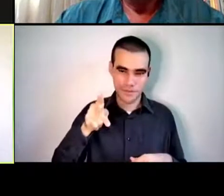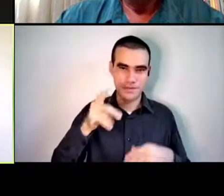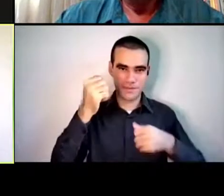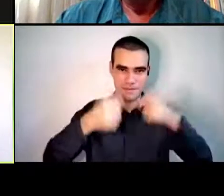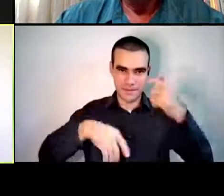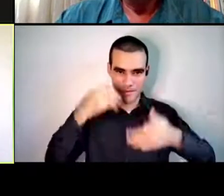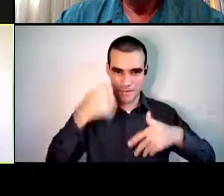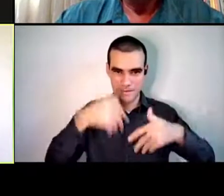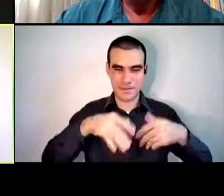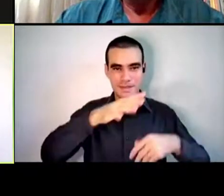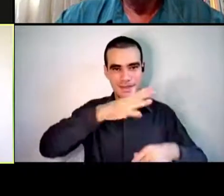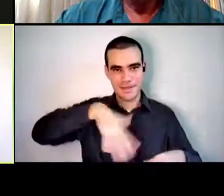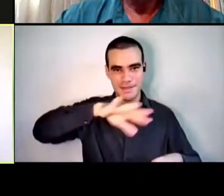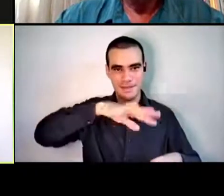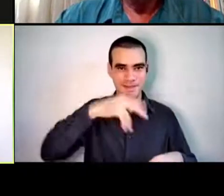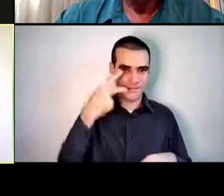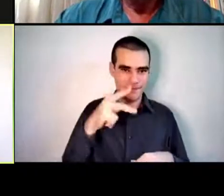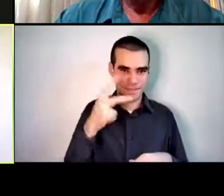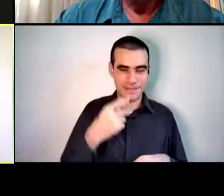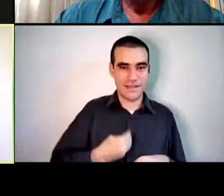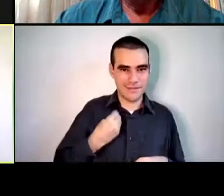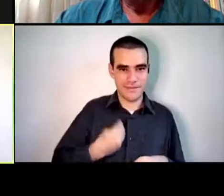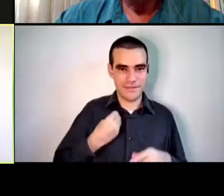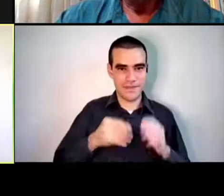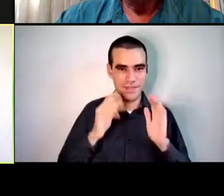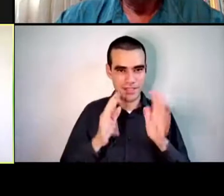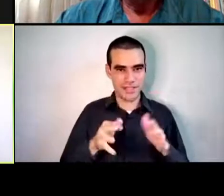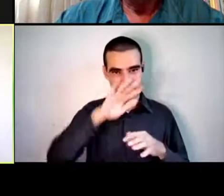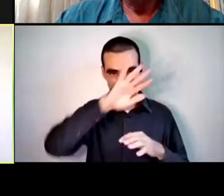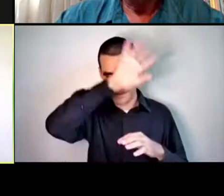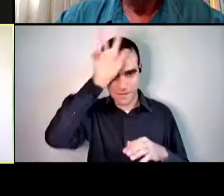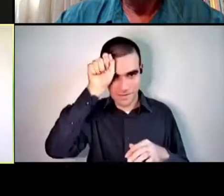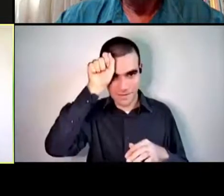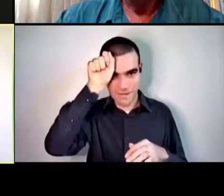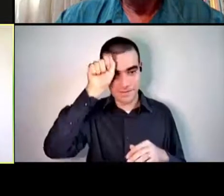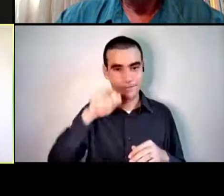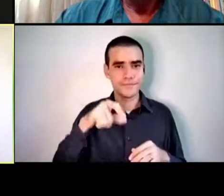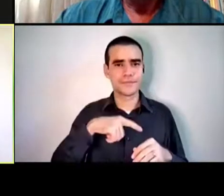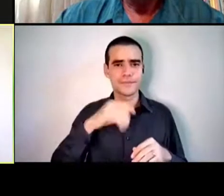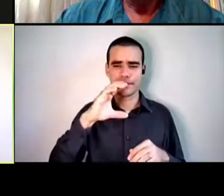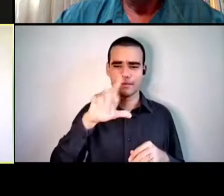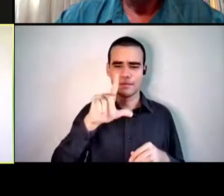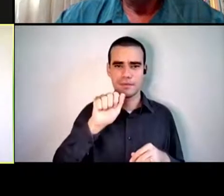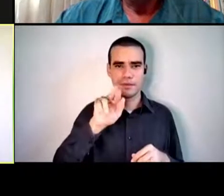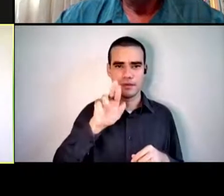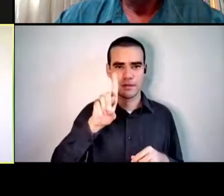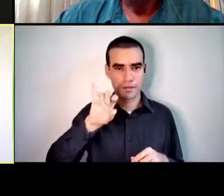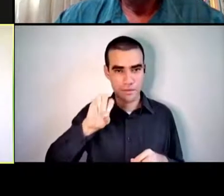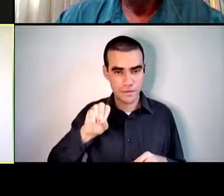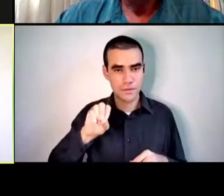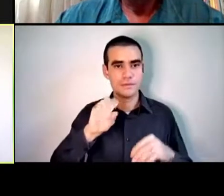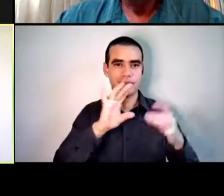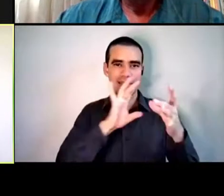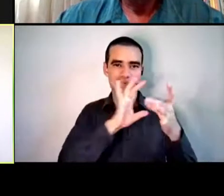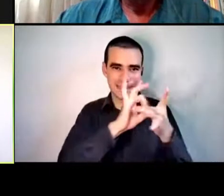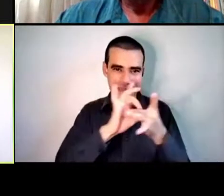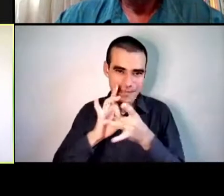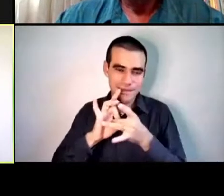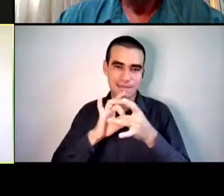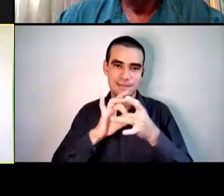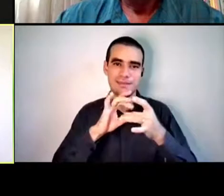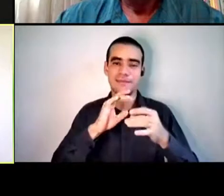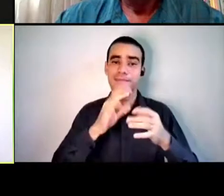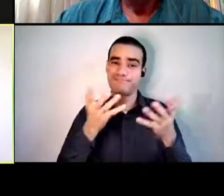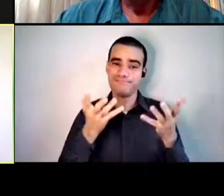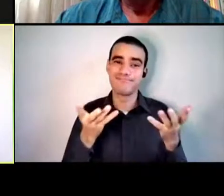introduced. Professor Maria Oliva Simon mentioned what she lived in the Amazon, and also Claudio